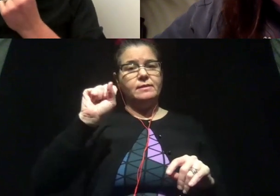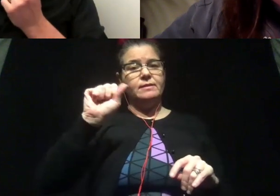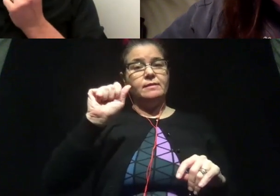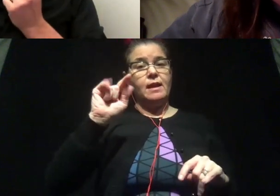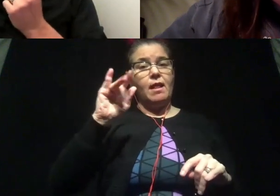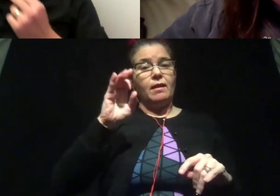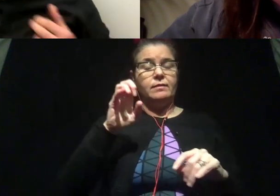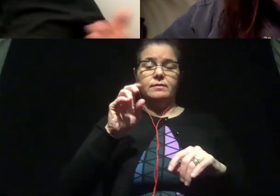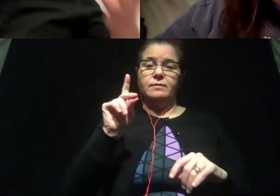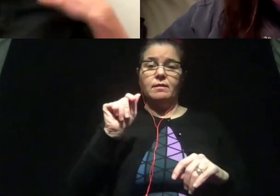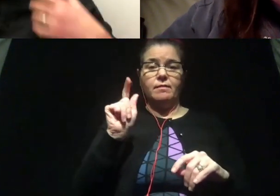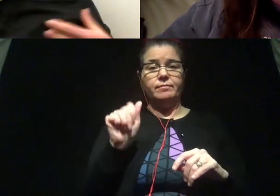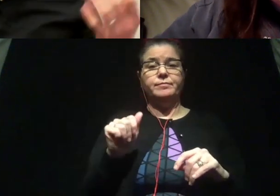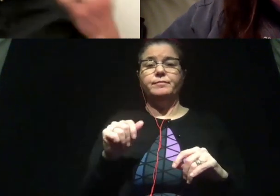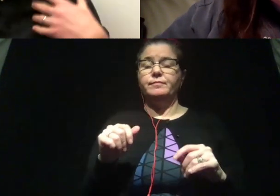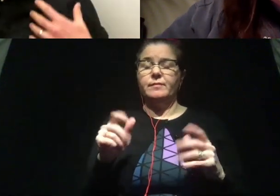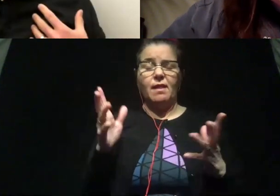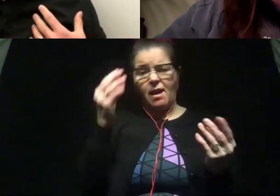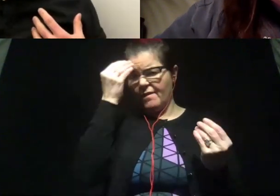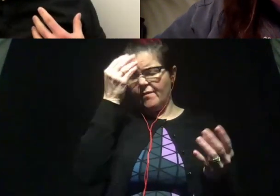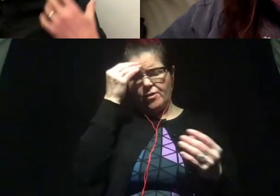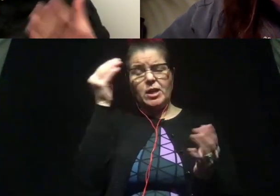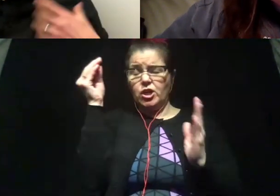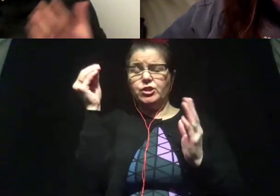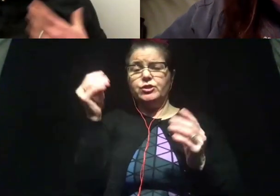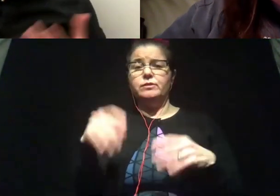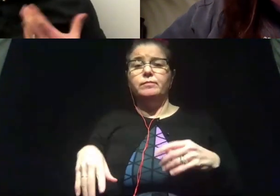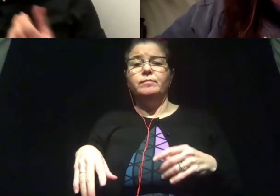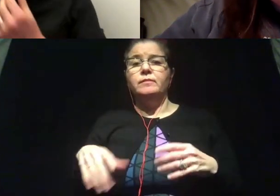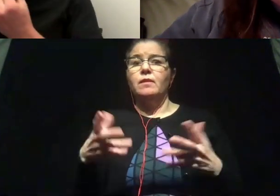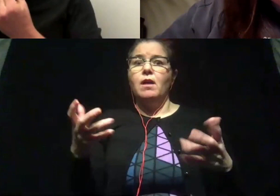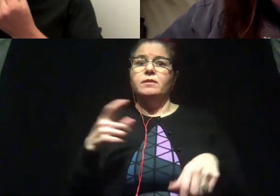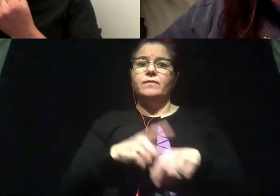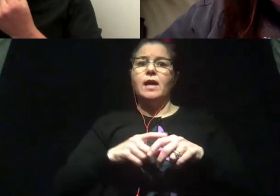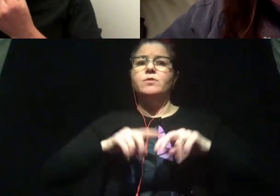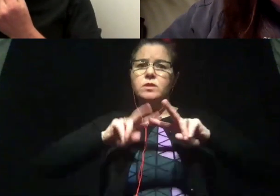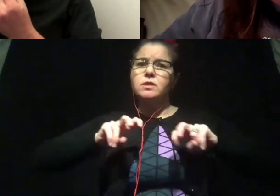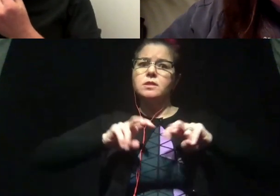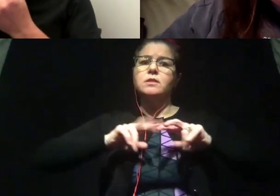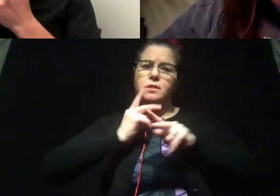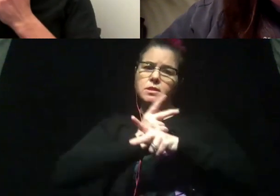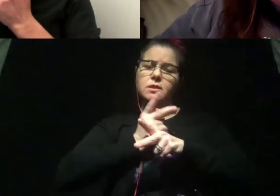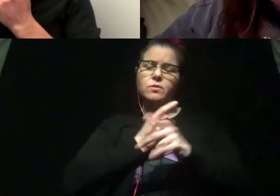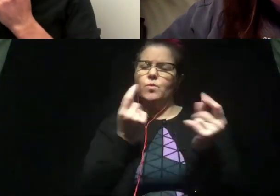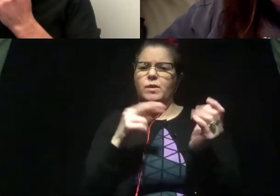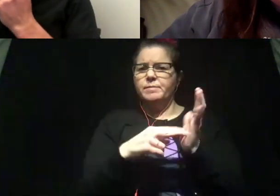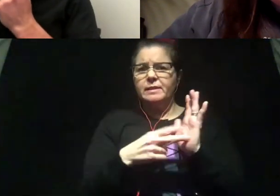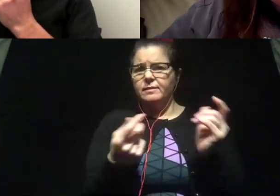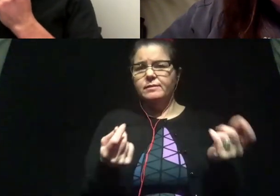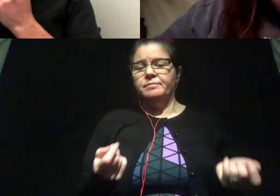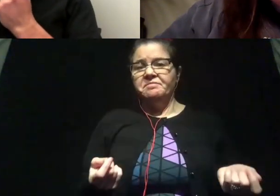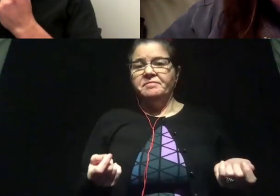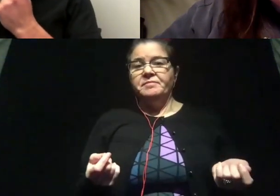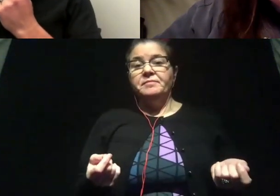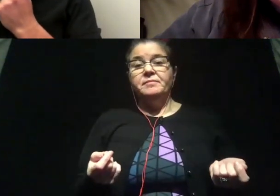data, and they bring down a lot of data. And so it takes a lot of time to go through all that data and figure out what all is going on there. So it's